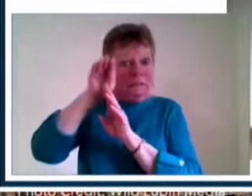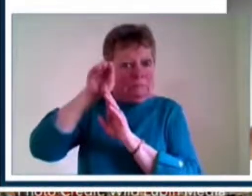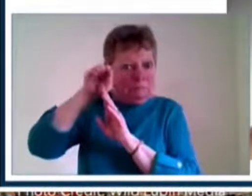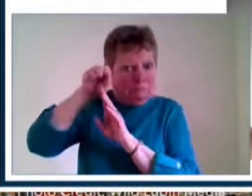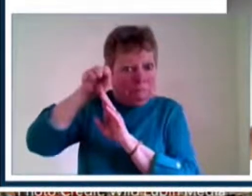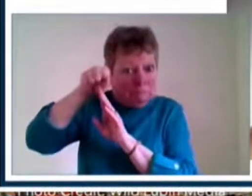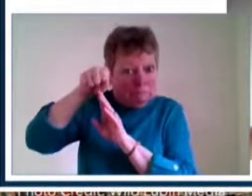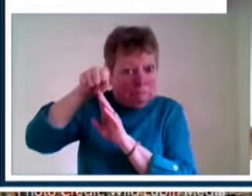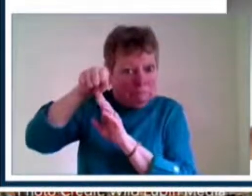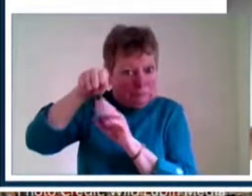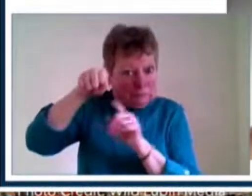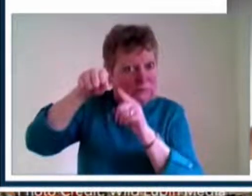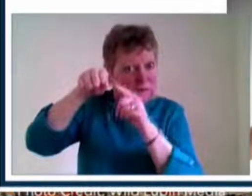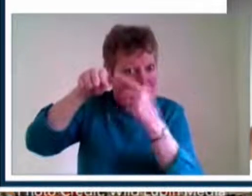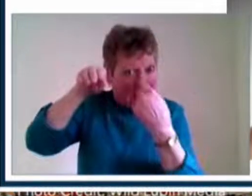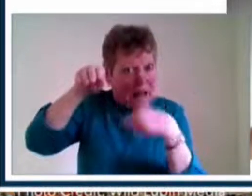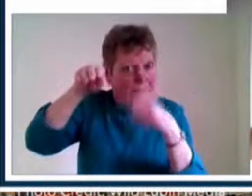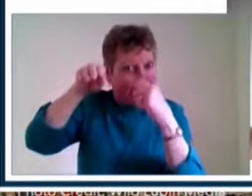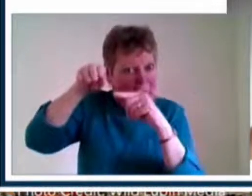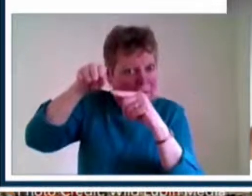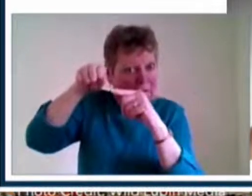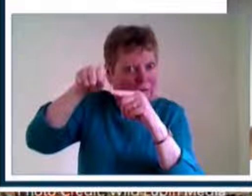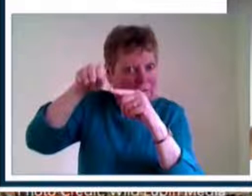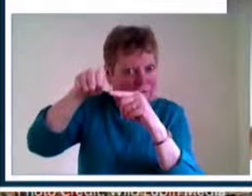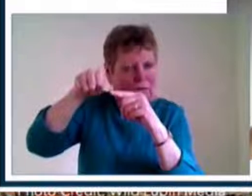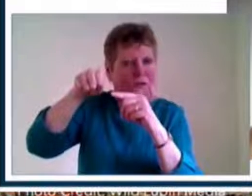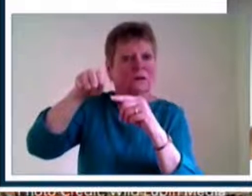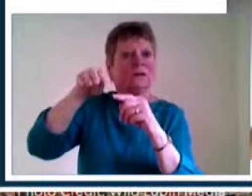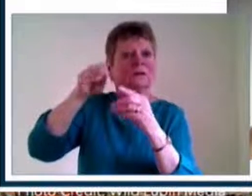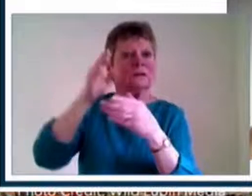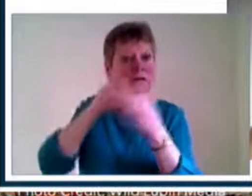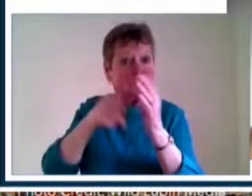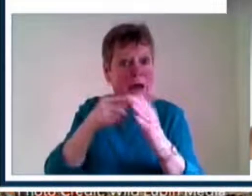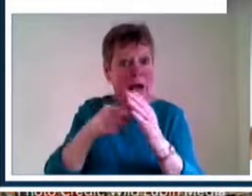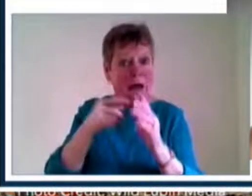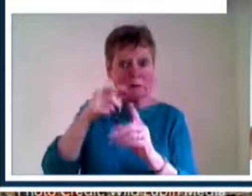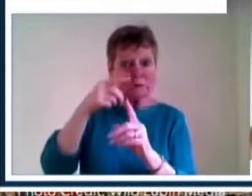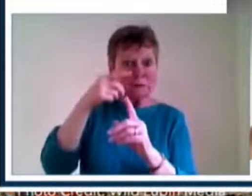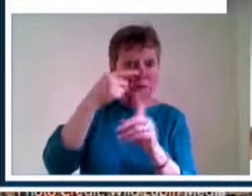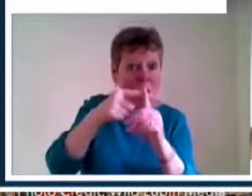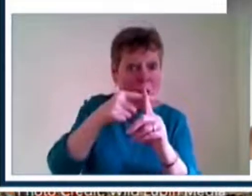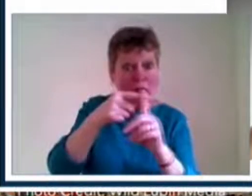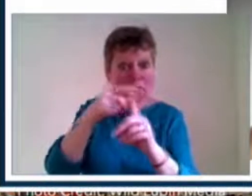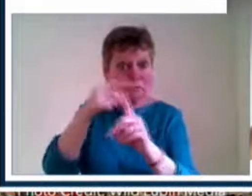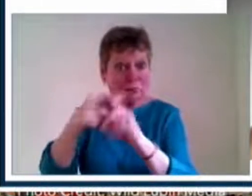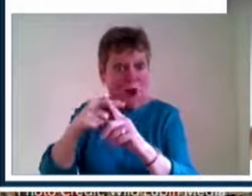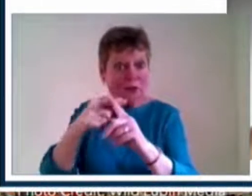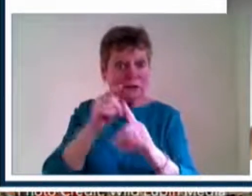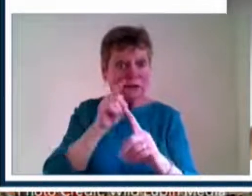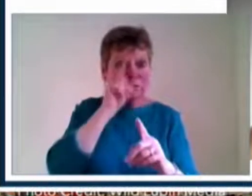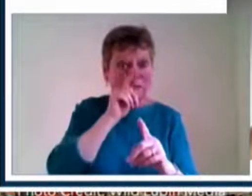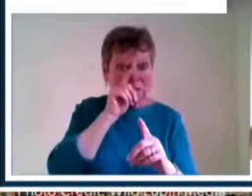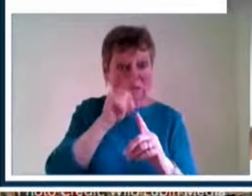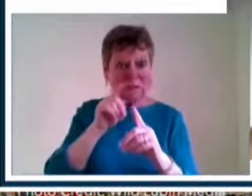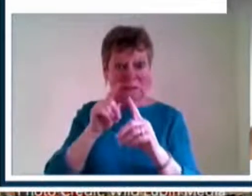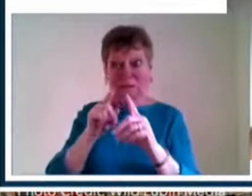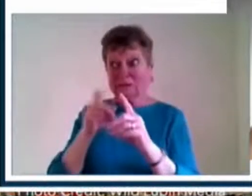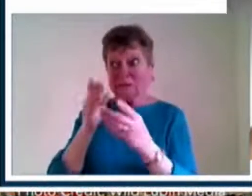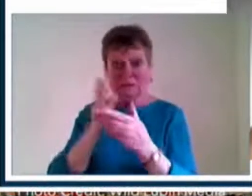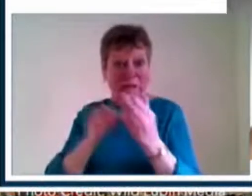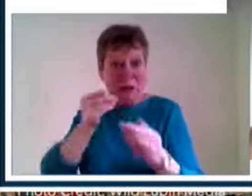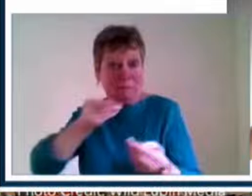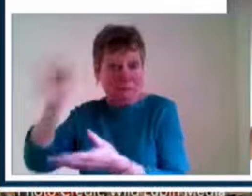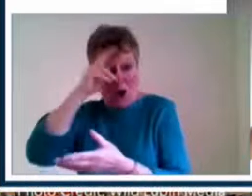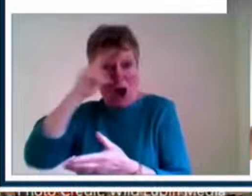know hospitalizations come a couple of weeks after cases, so that means we're likely right within the peak of